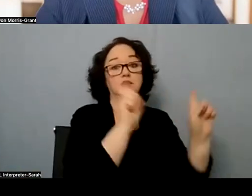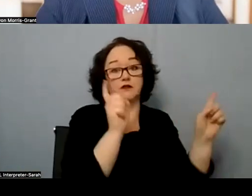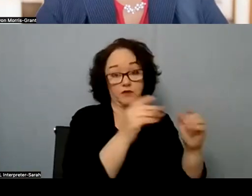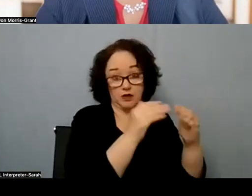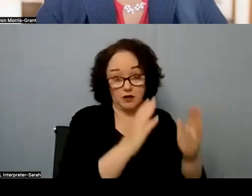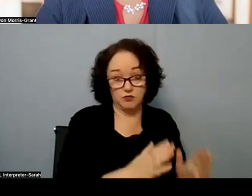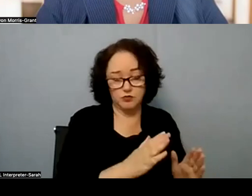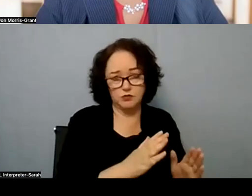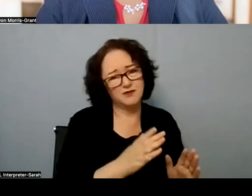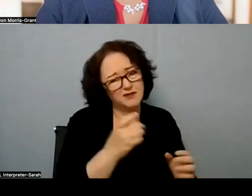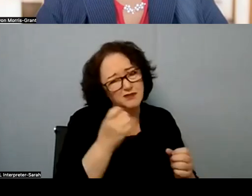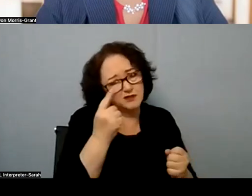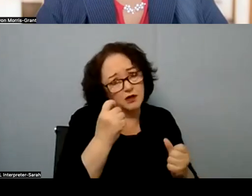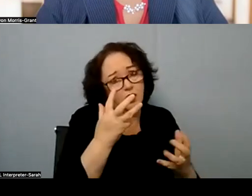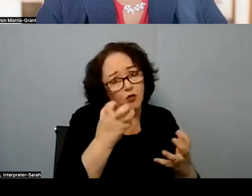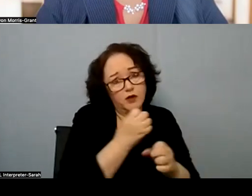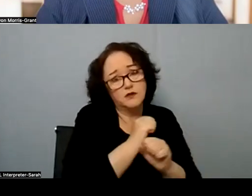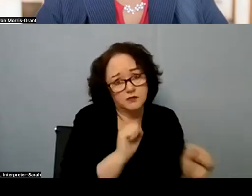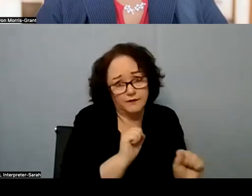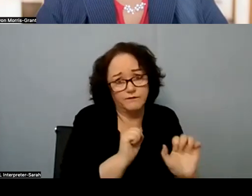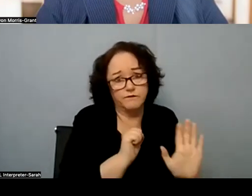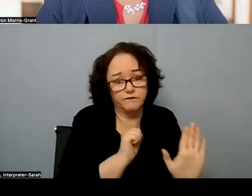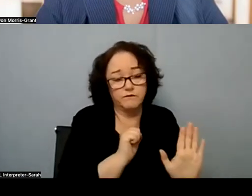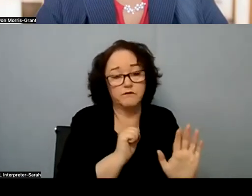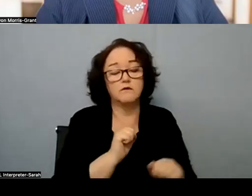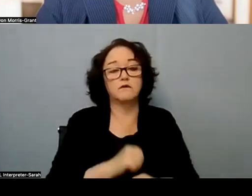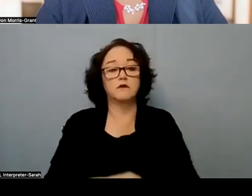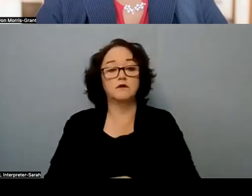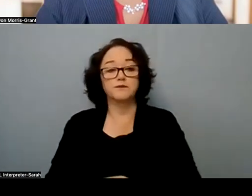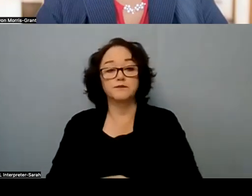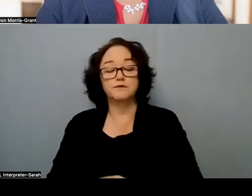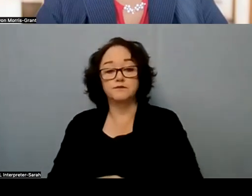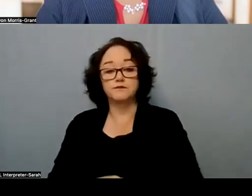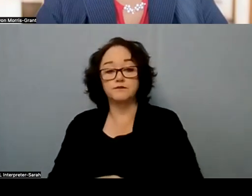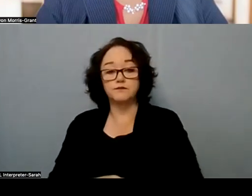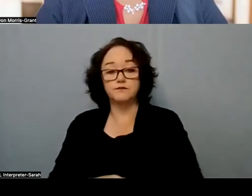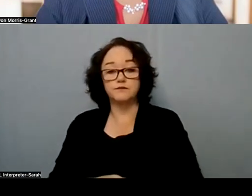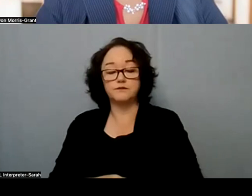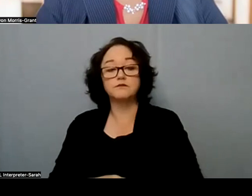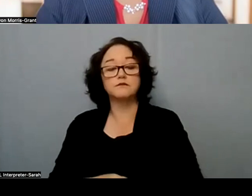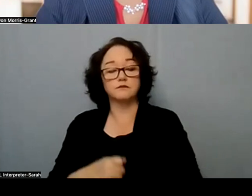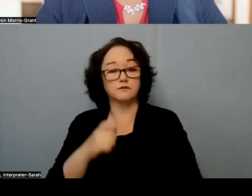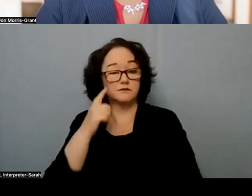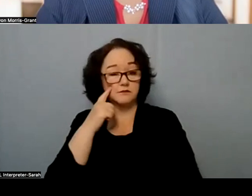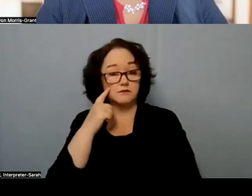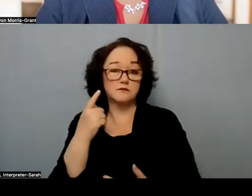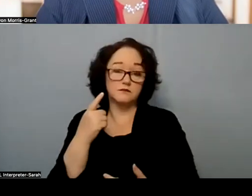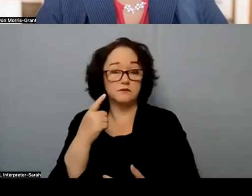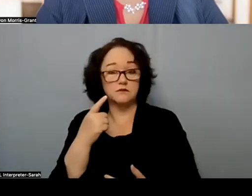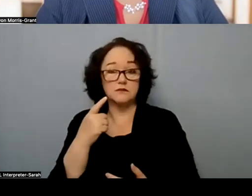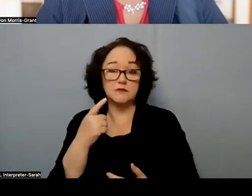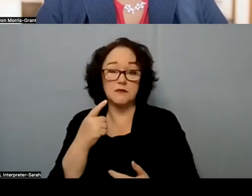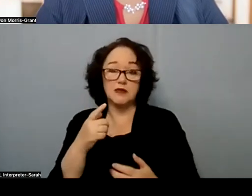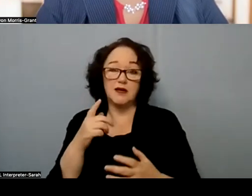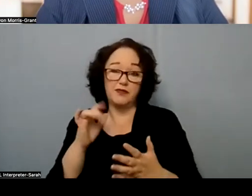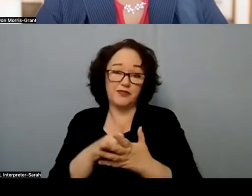safety. So I think that moving people in is one of the challenges that is often faced in housing. And